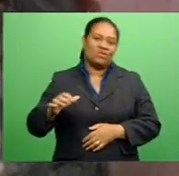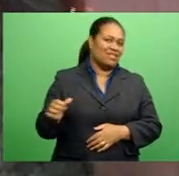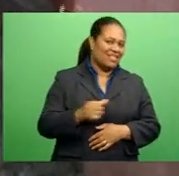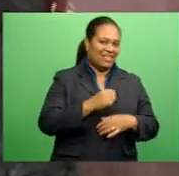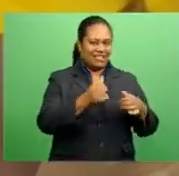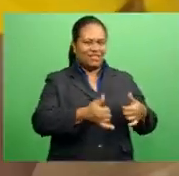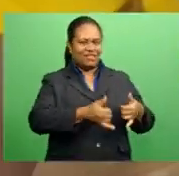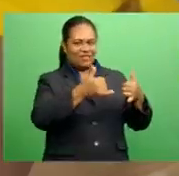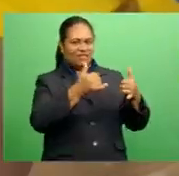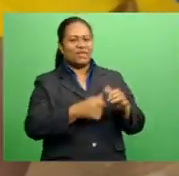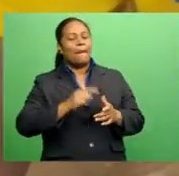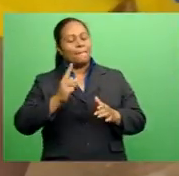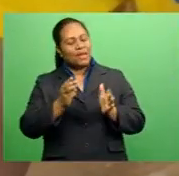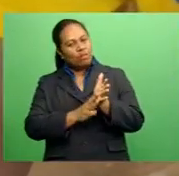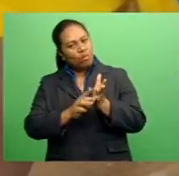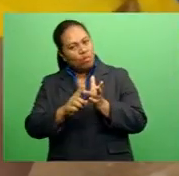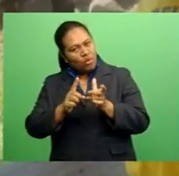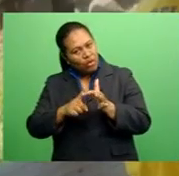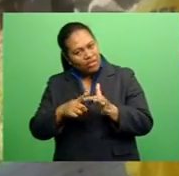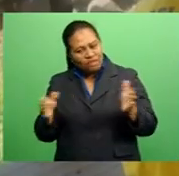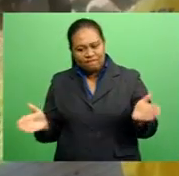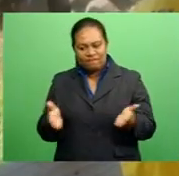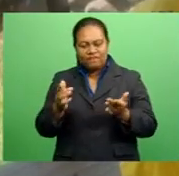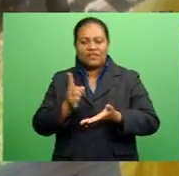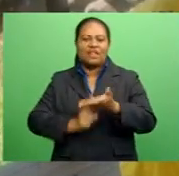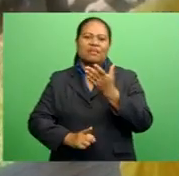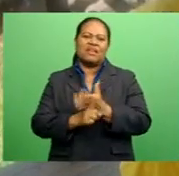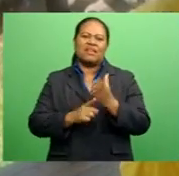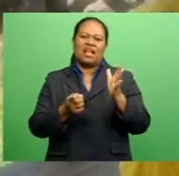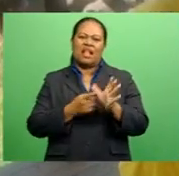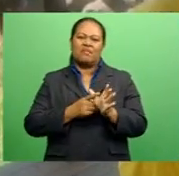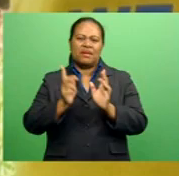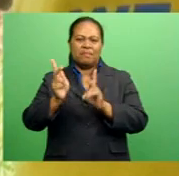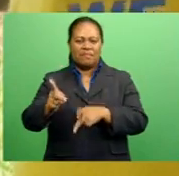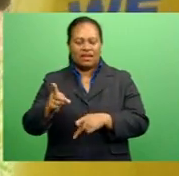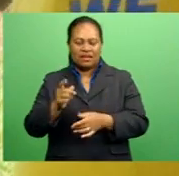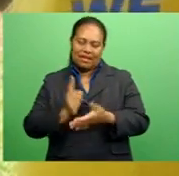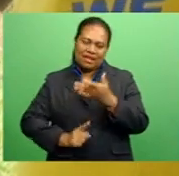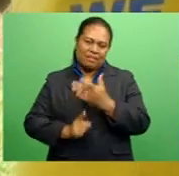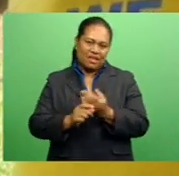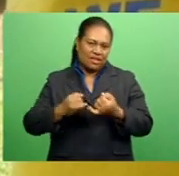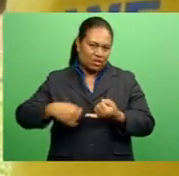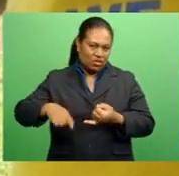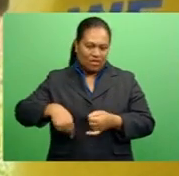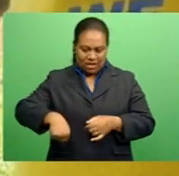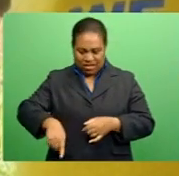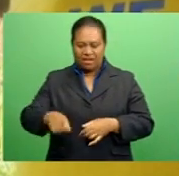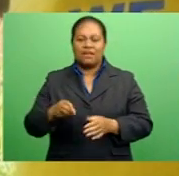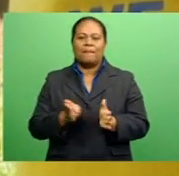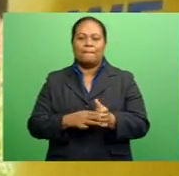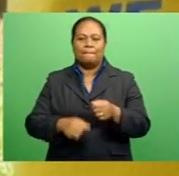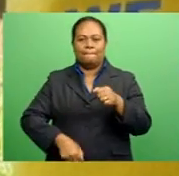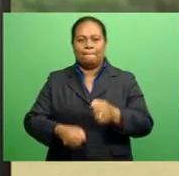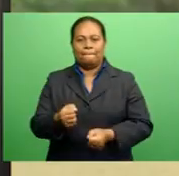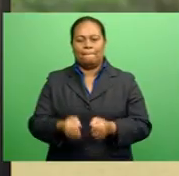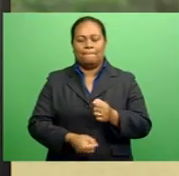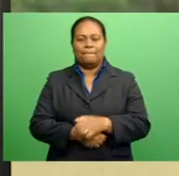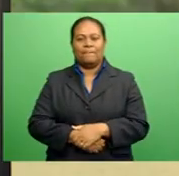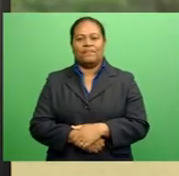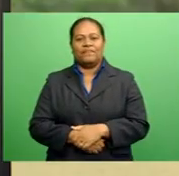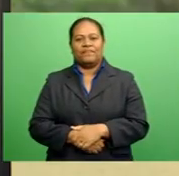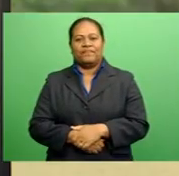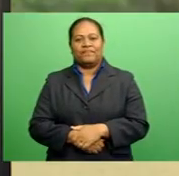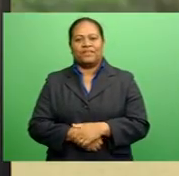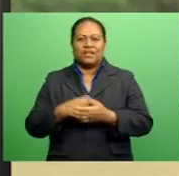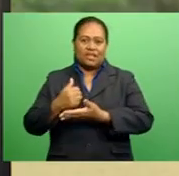side. Mothe will play Onilau at Albert Park in Suva later this month. Aquila Dama, FBC Sports.